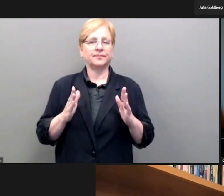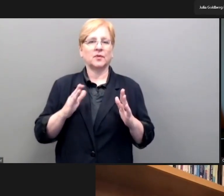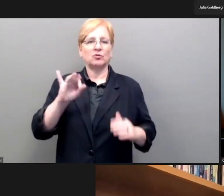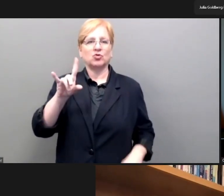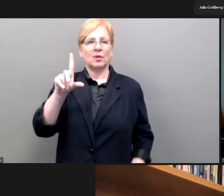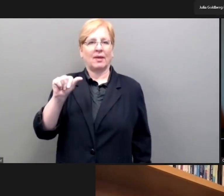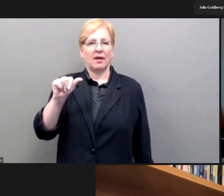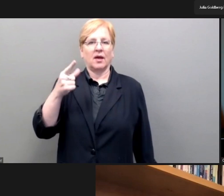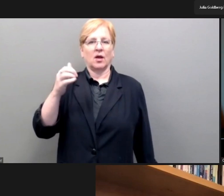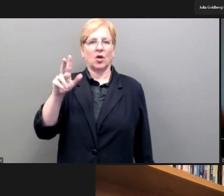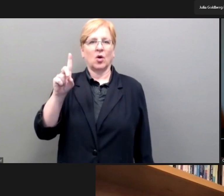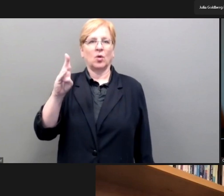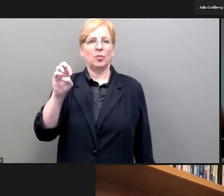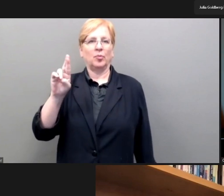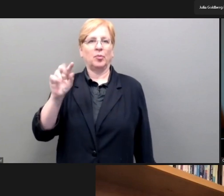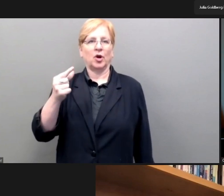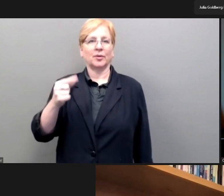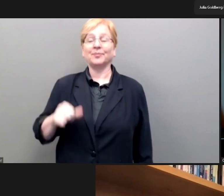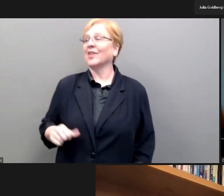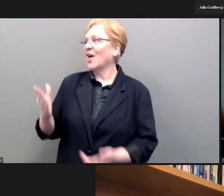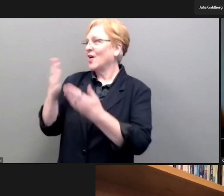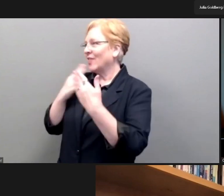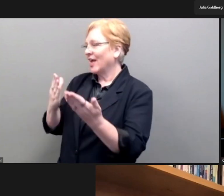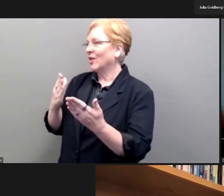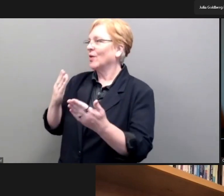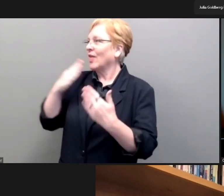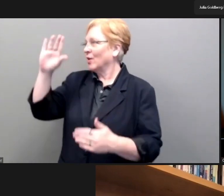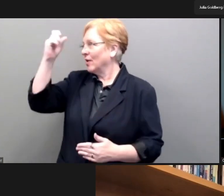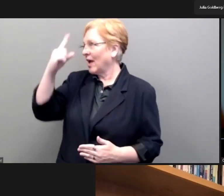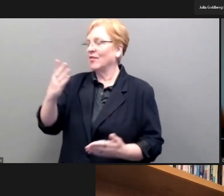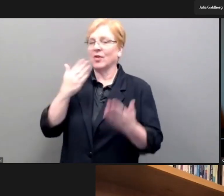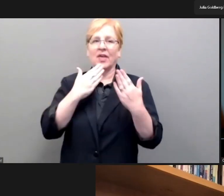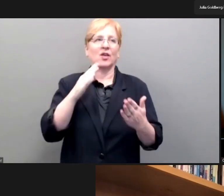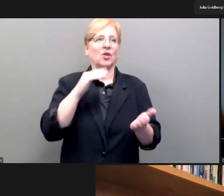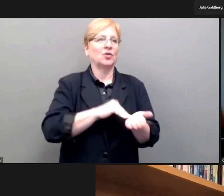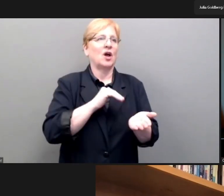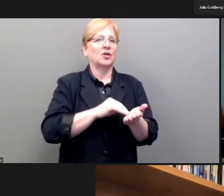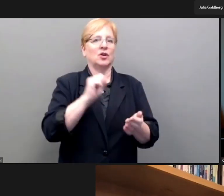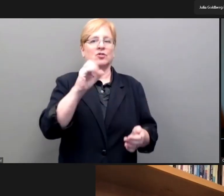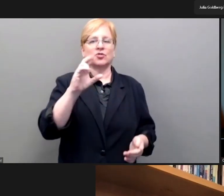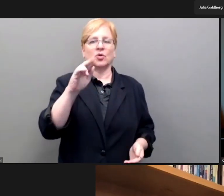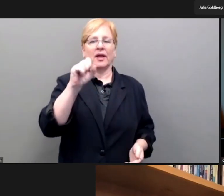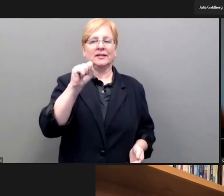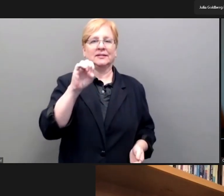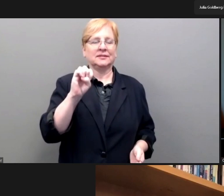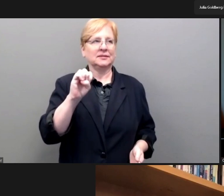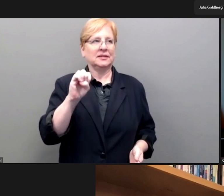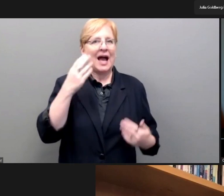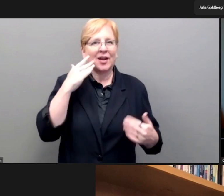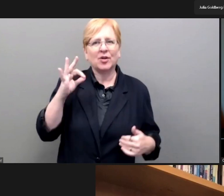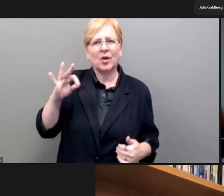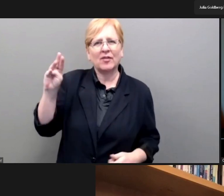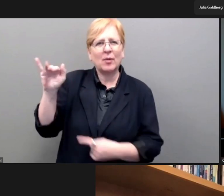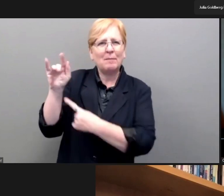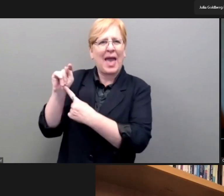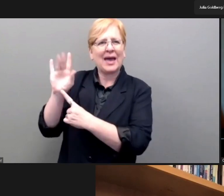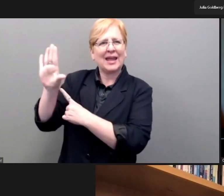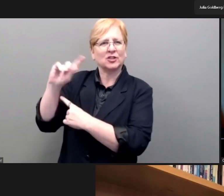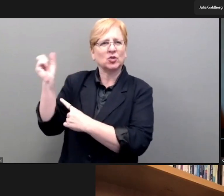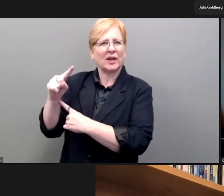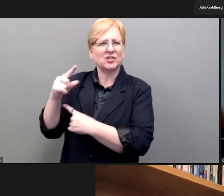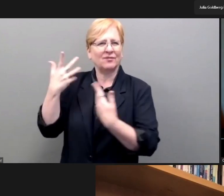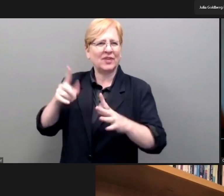Thanks, Nora. Thank you, Governor. Thank you, Dr. Scrace. I don't know if Matt's question, which I was going to ask, was answered, which is whether the state